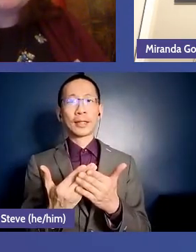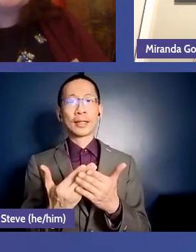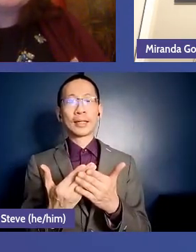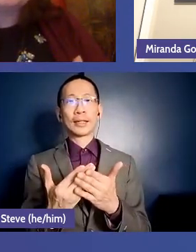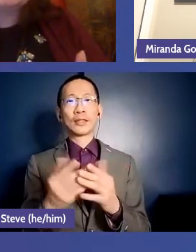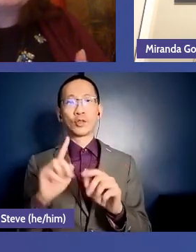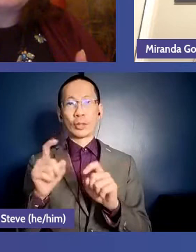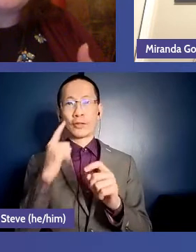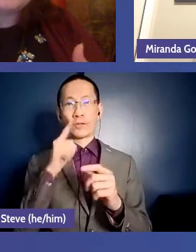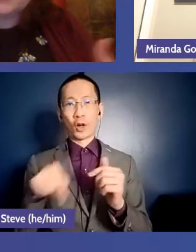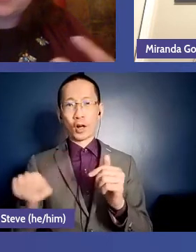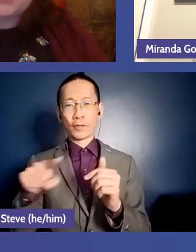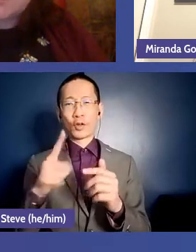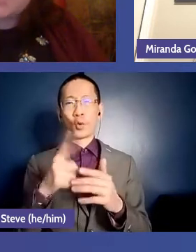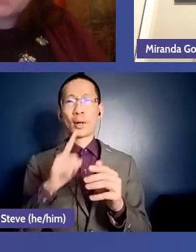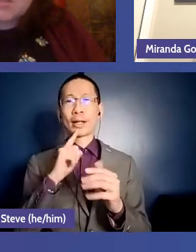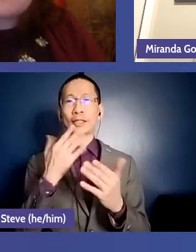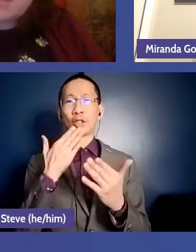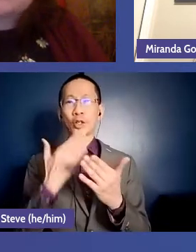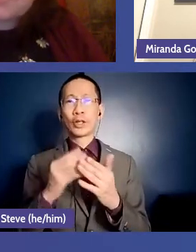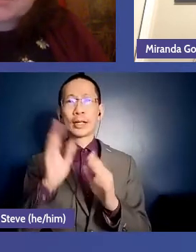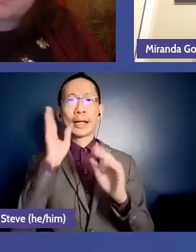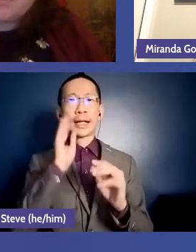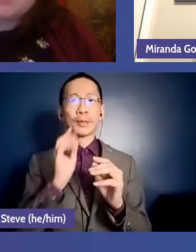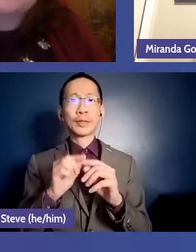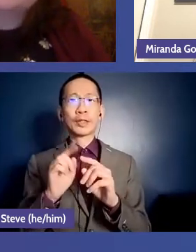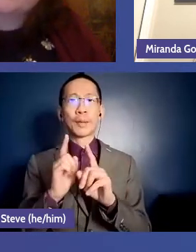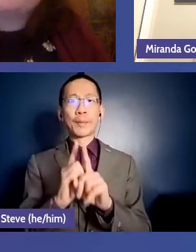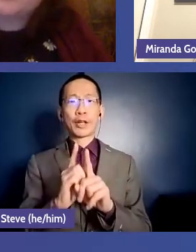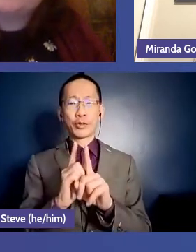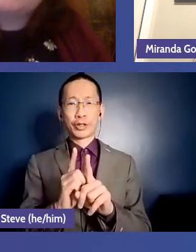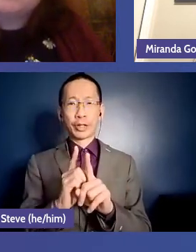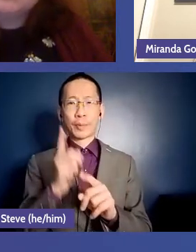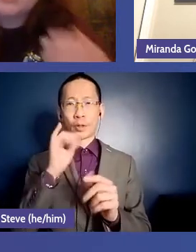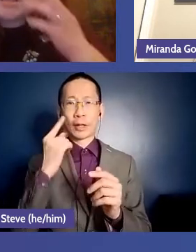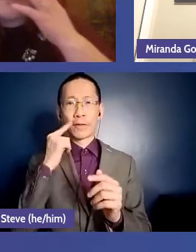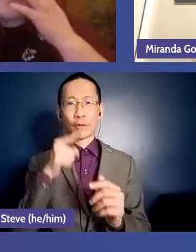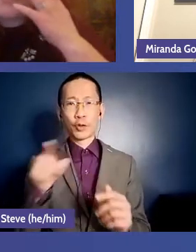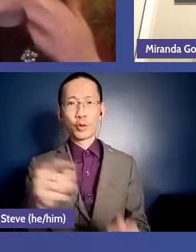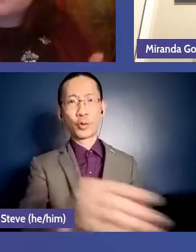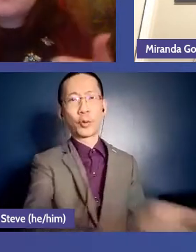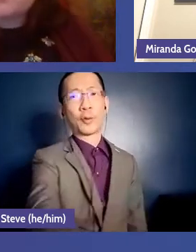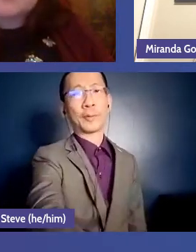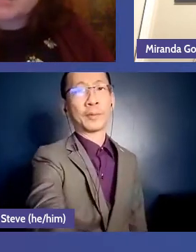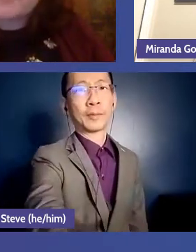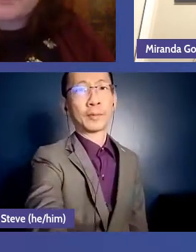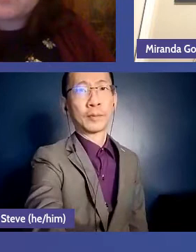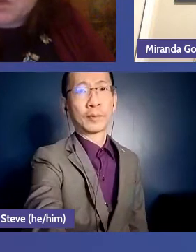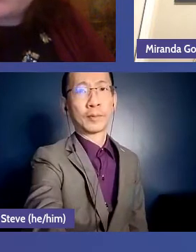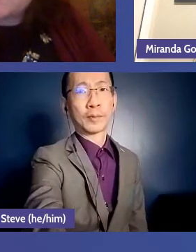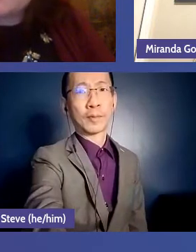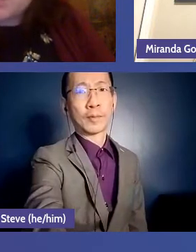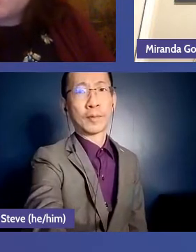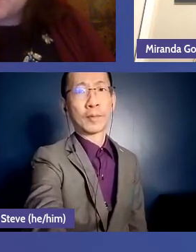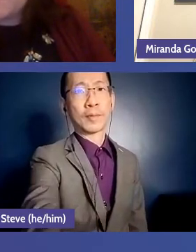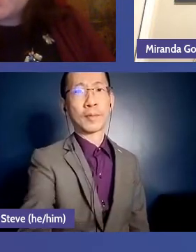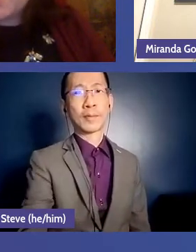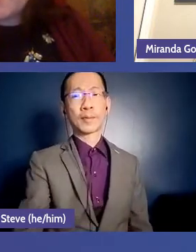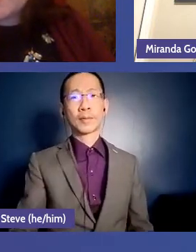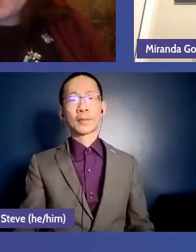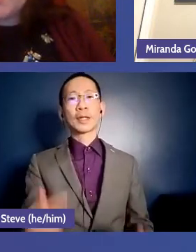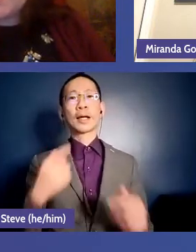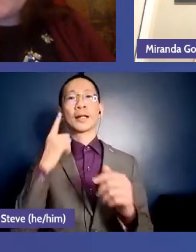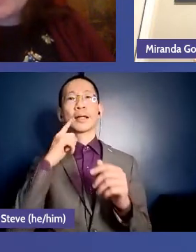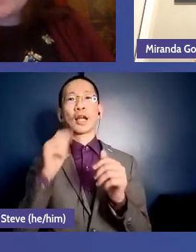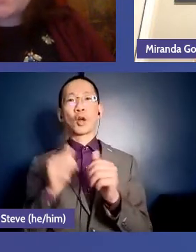like, what is a good experience of mentorship look like for you? So I don't know, Leah, if you want to talk about, you know, with some of the amazing